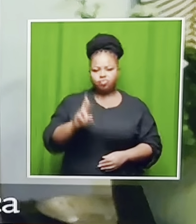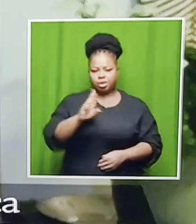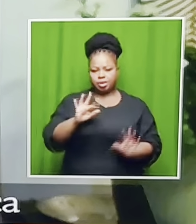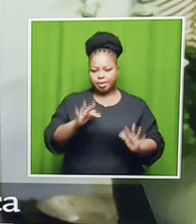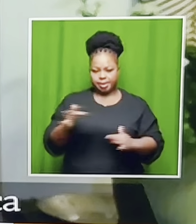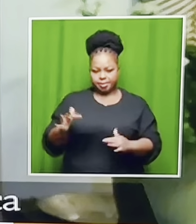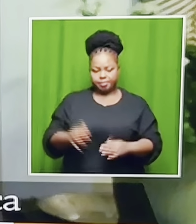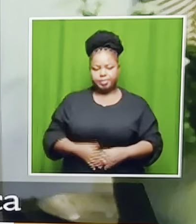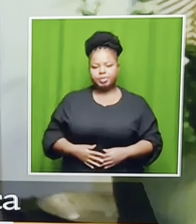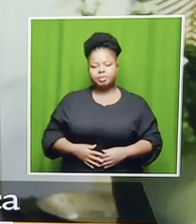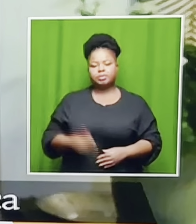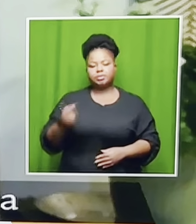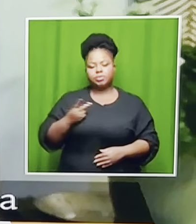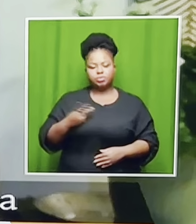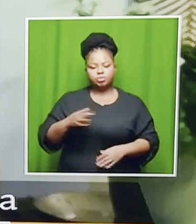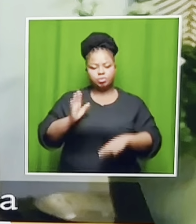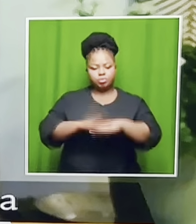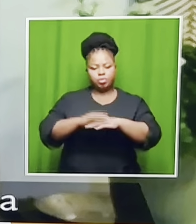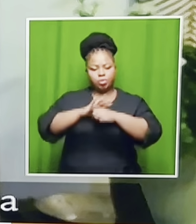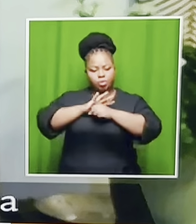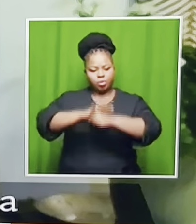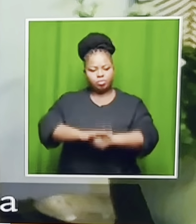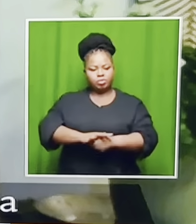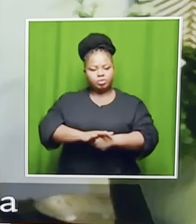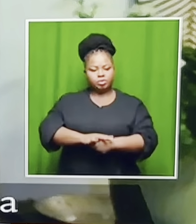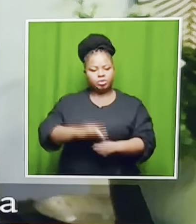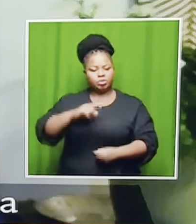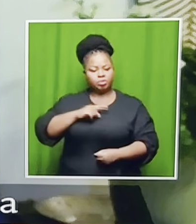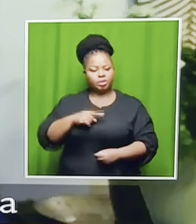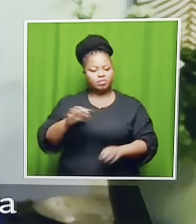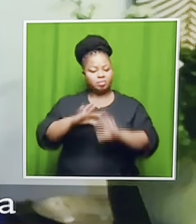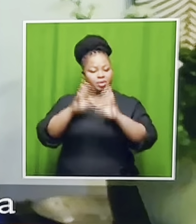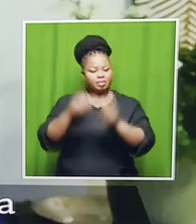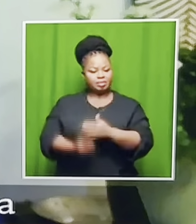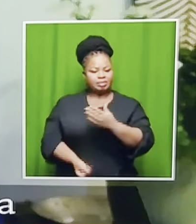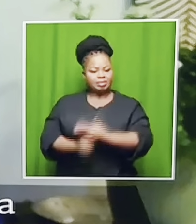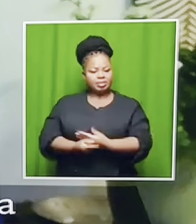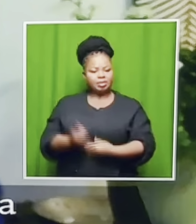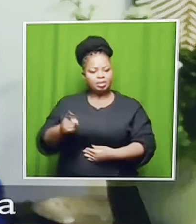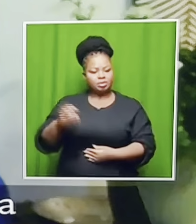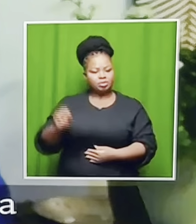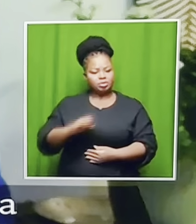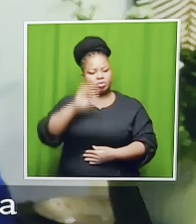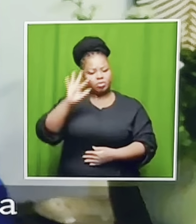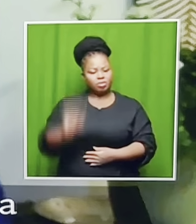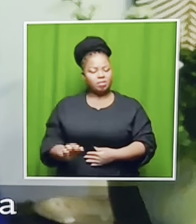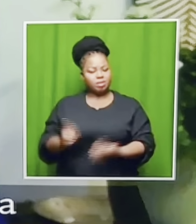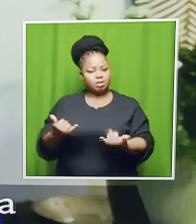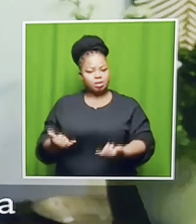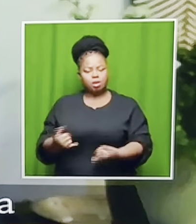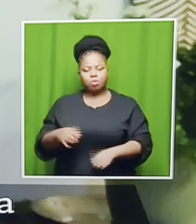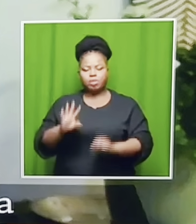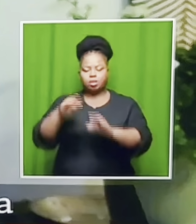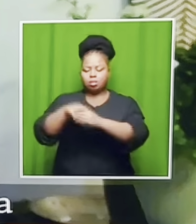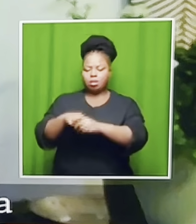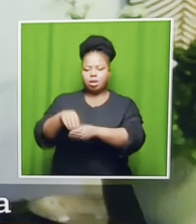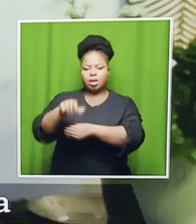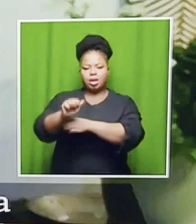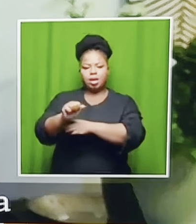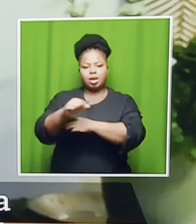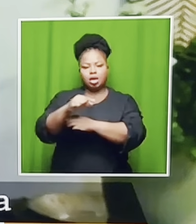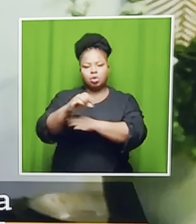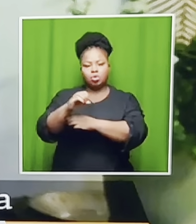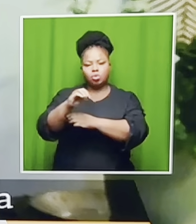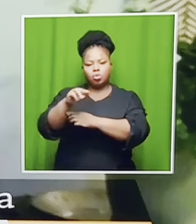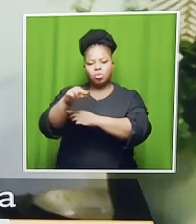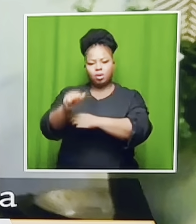but also additional pressure in terms of the broader picture stuff, in terms of South Africa's readmission into AGOA, which is up